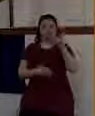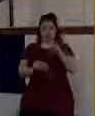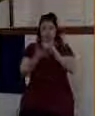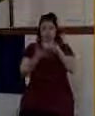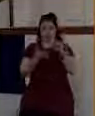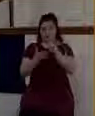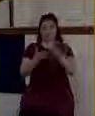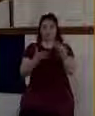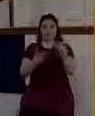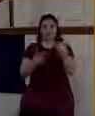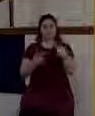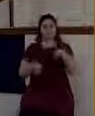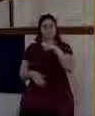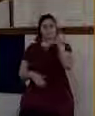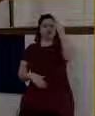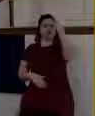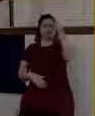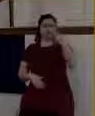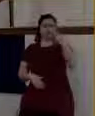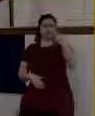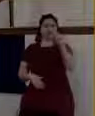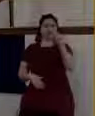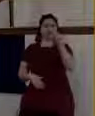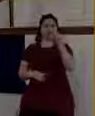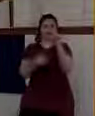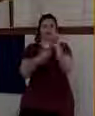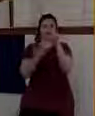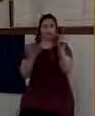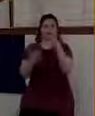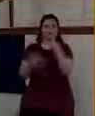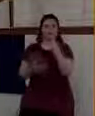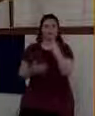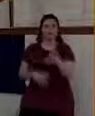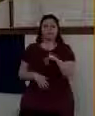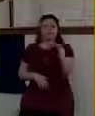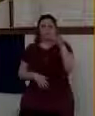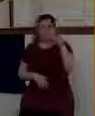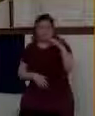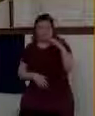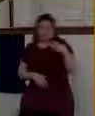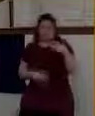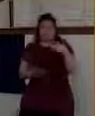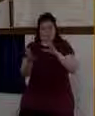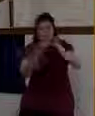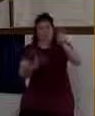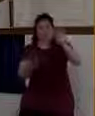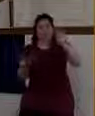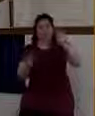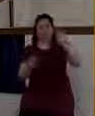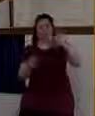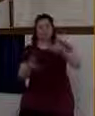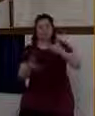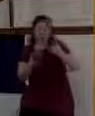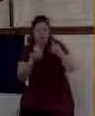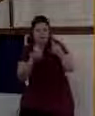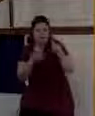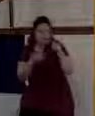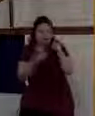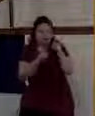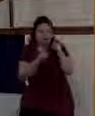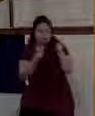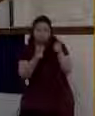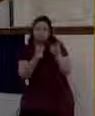Testament. What does John say in 1 John 4:1? Beloved, believe not every spirit, but try the spirits to see what? Whether they are of God. You better be careful.